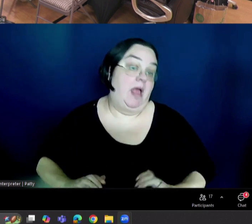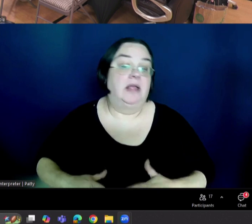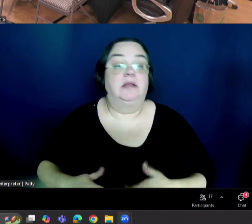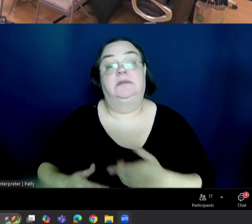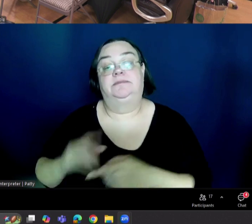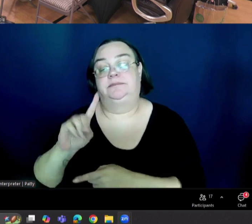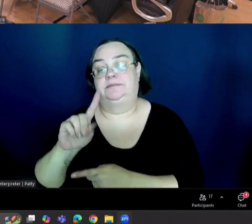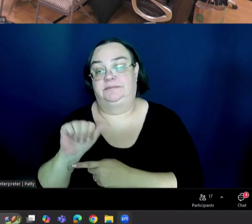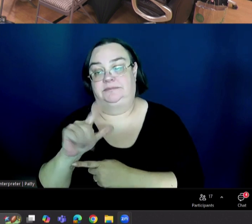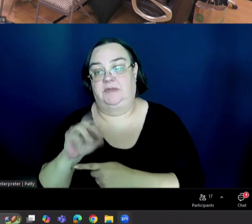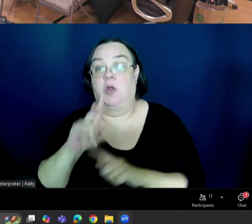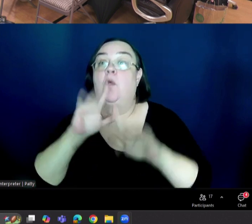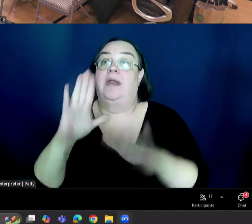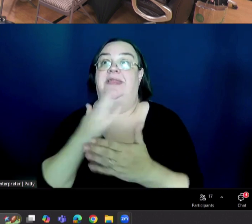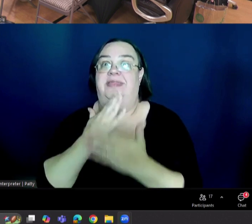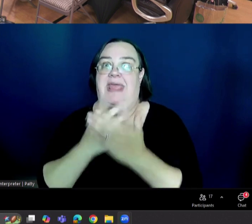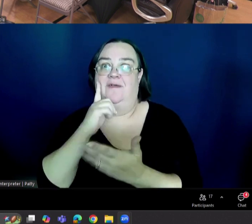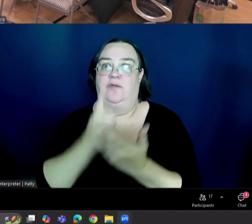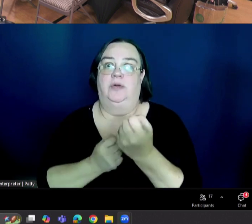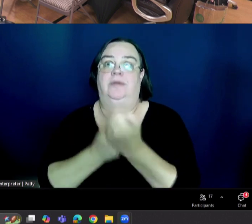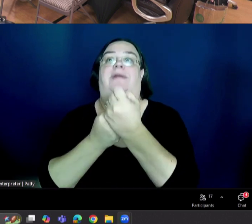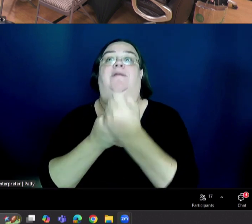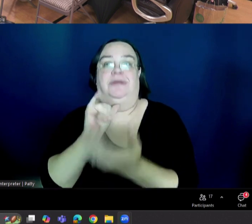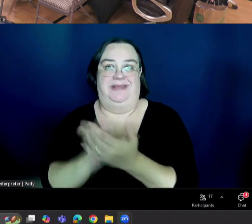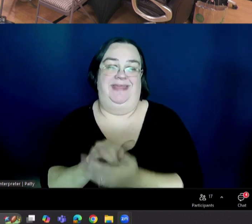Wonderful. Thank you for reinforcing that.